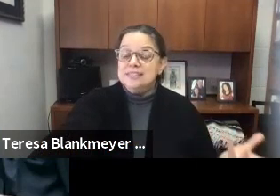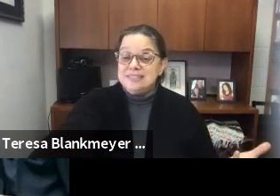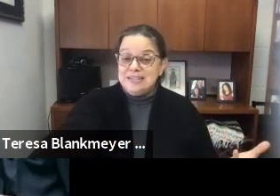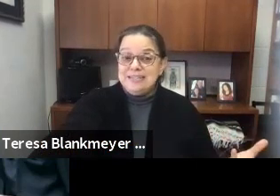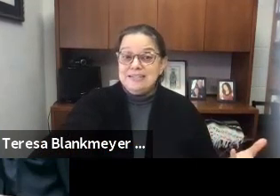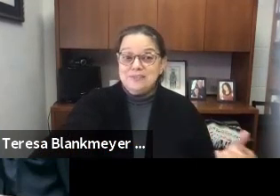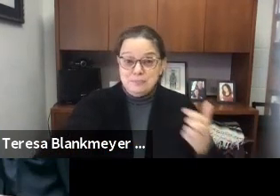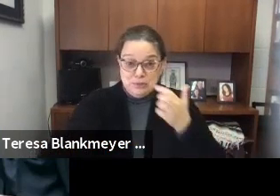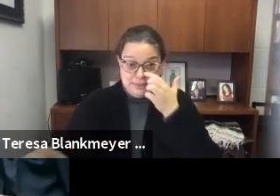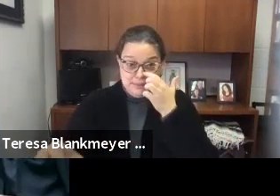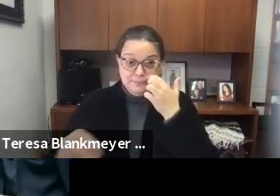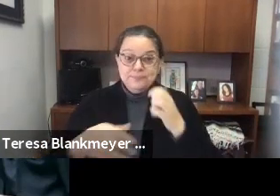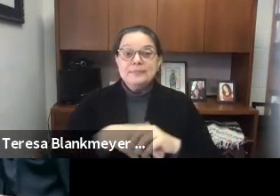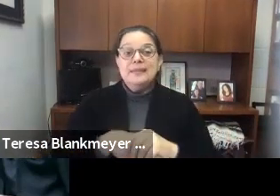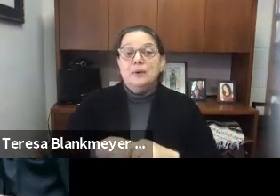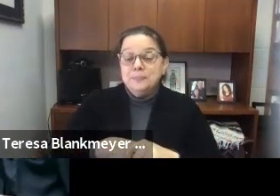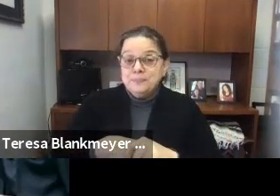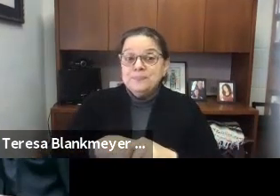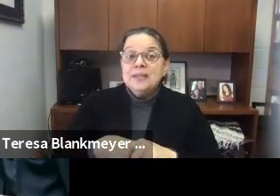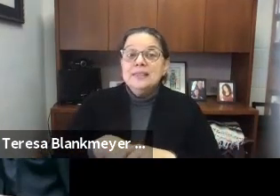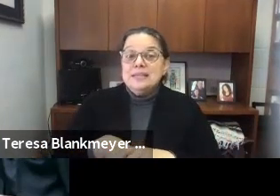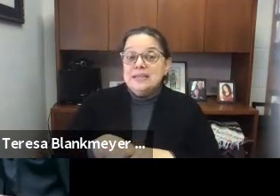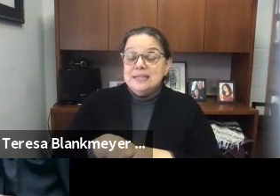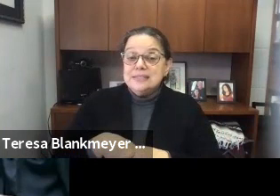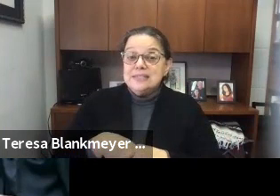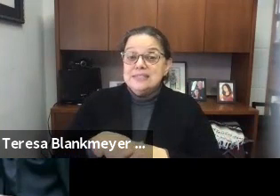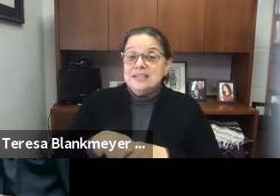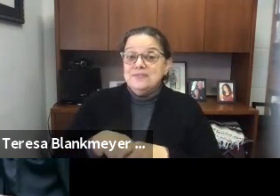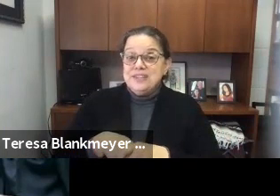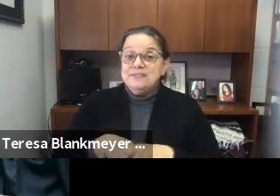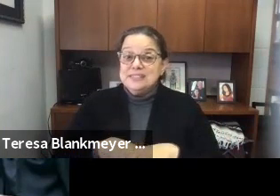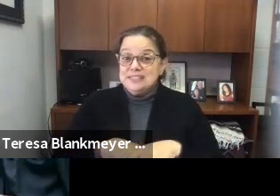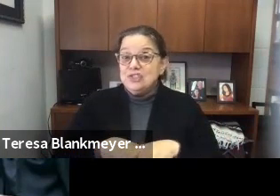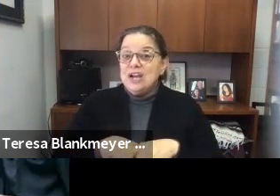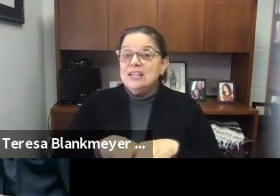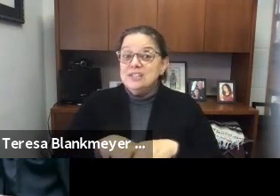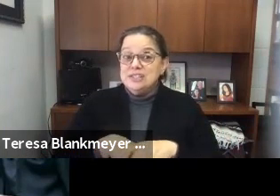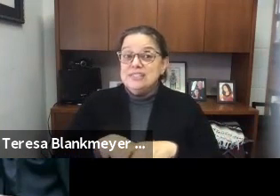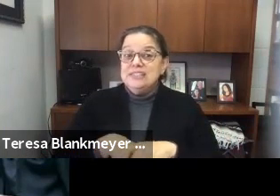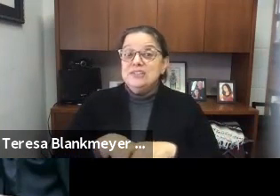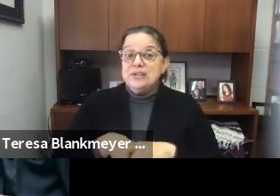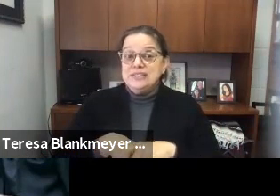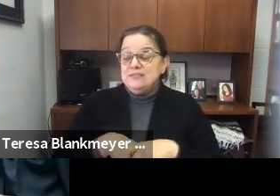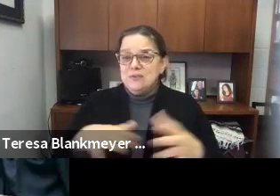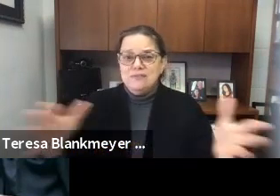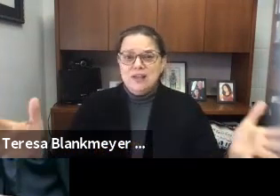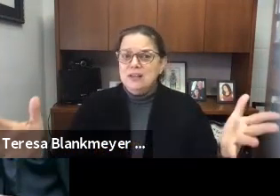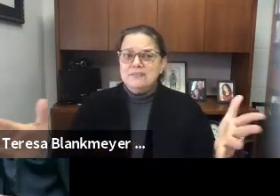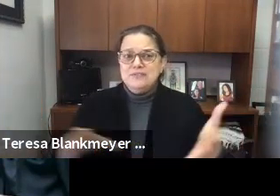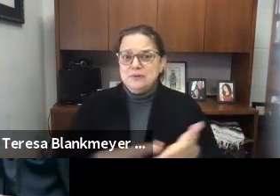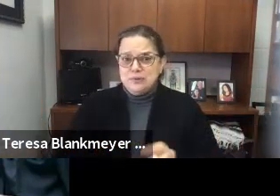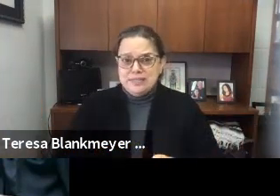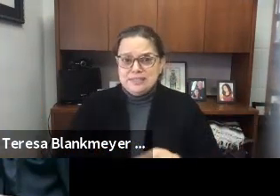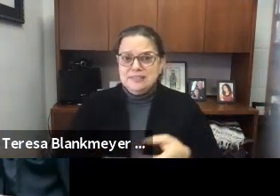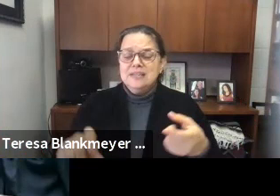enculturated to the signing deaf community. Now, the incidence of deafness in childhood is decreasing for a lot